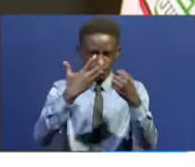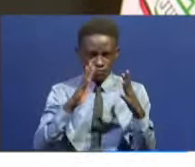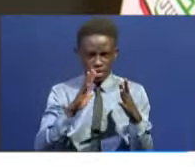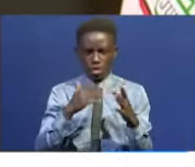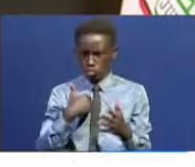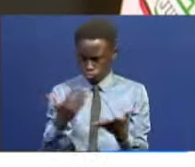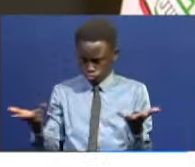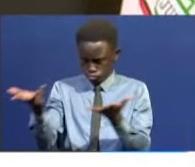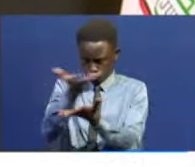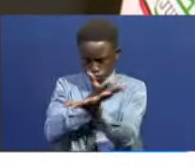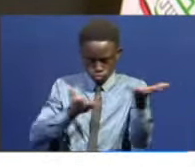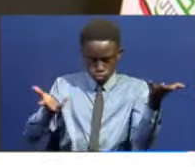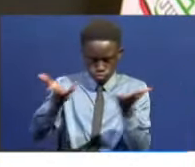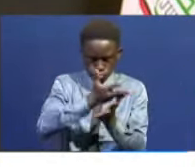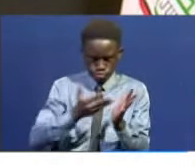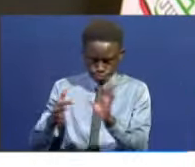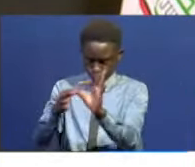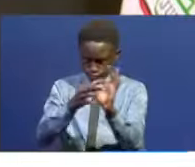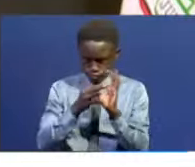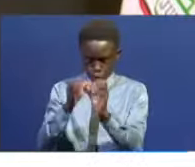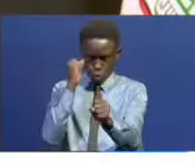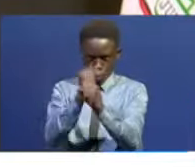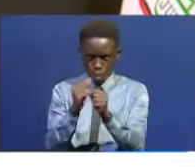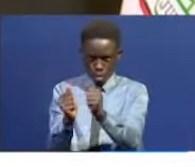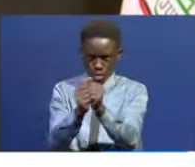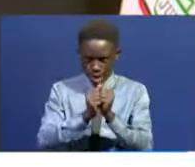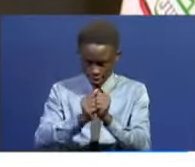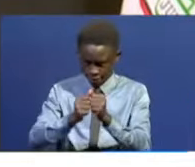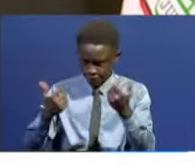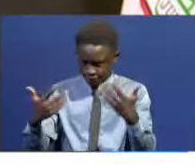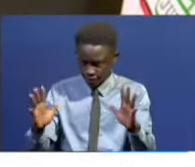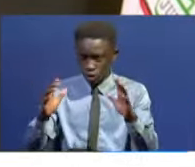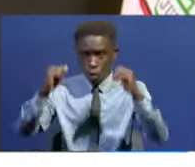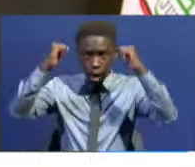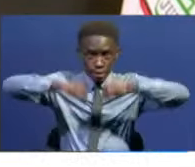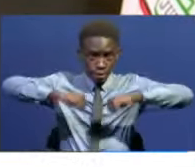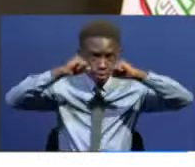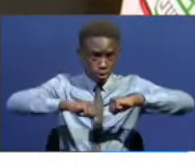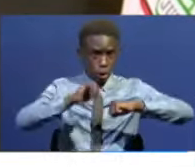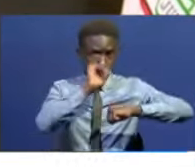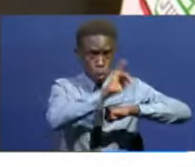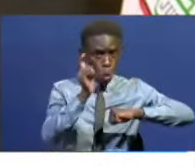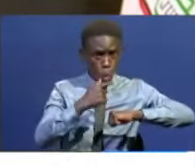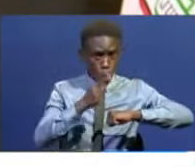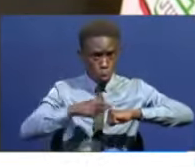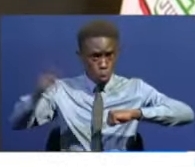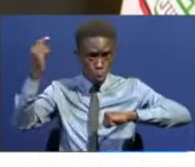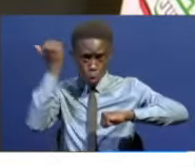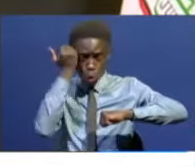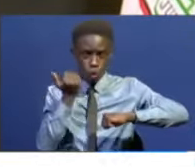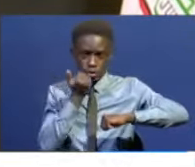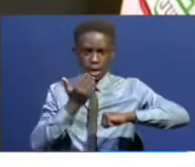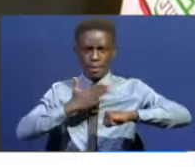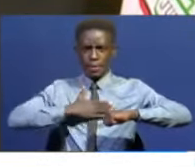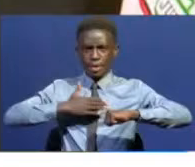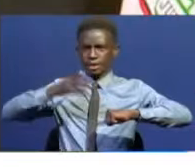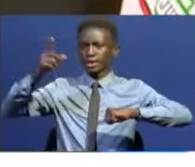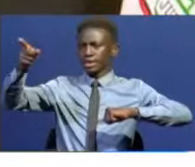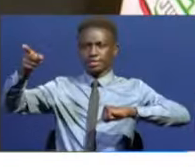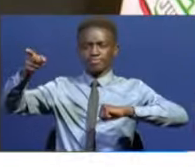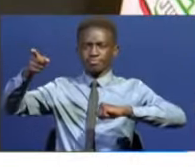stakeholders, and we agreed that those people who had gone to court withdraw the